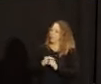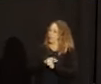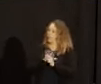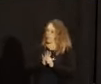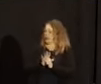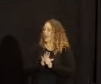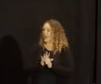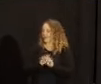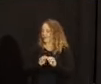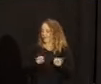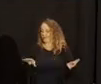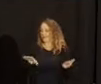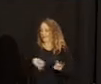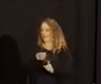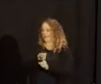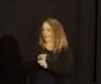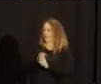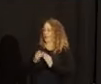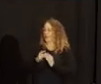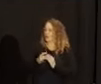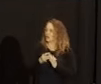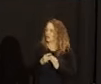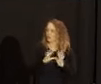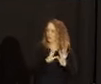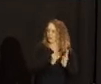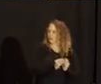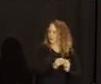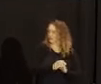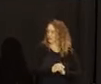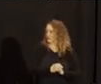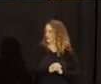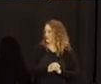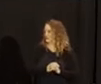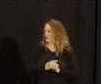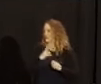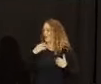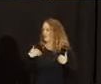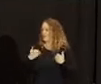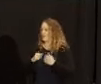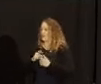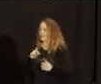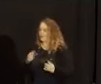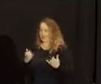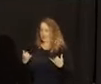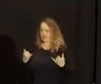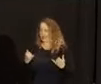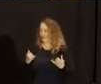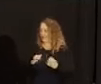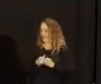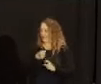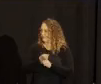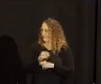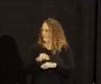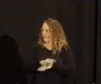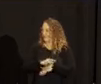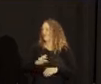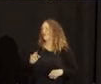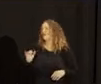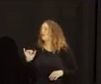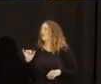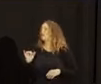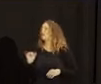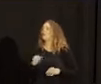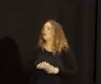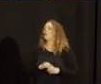has impacted the leadership of families and youth with disabilities today, as well as how it